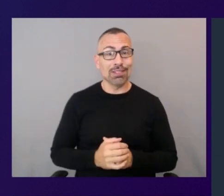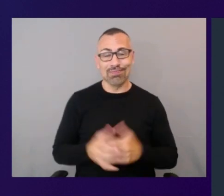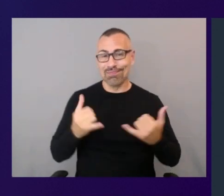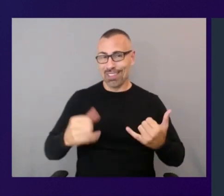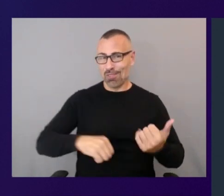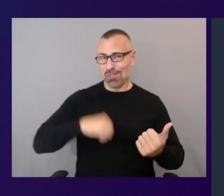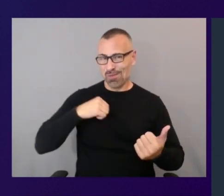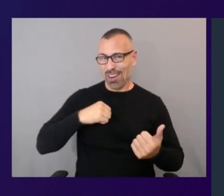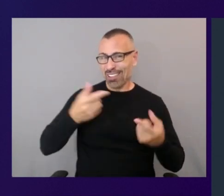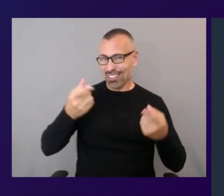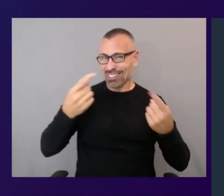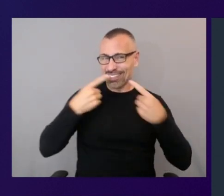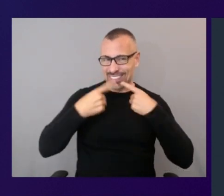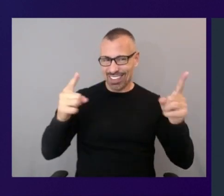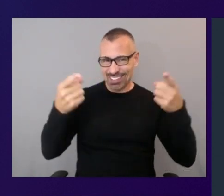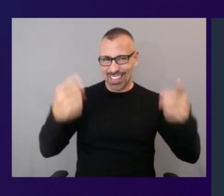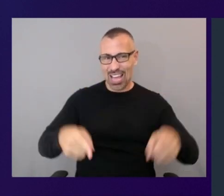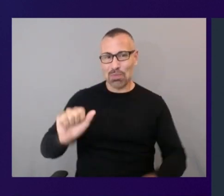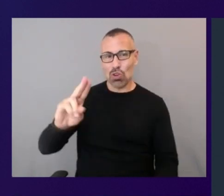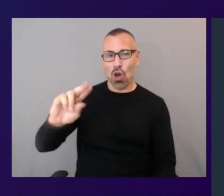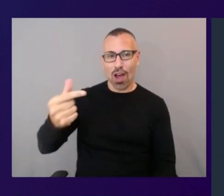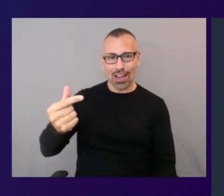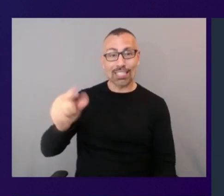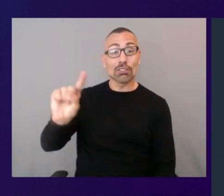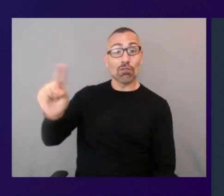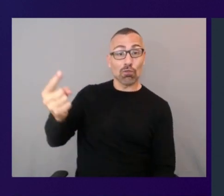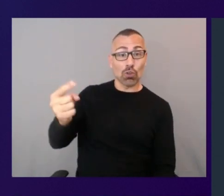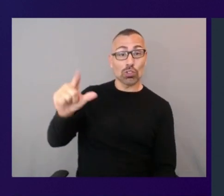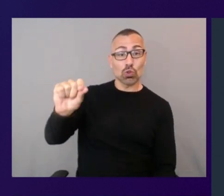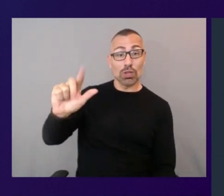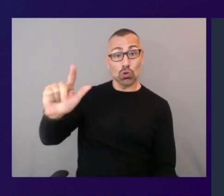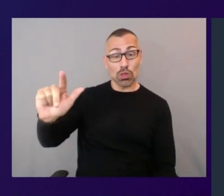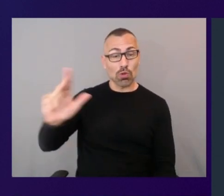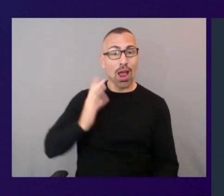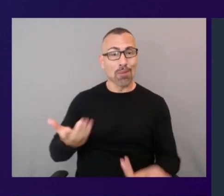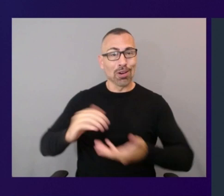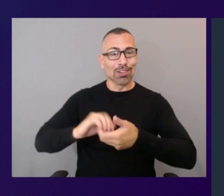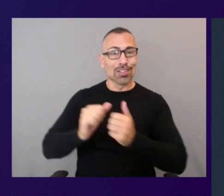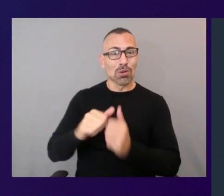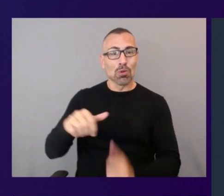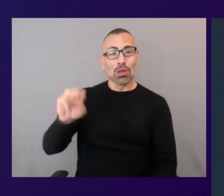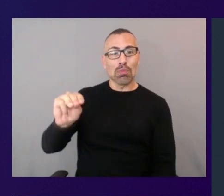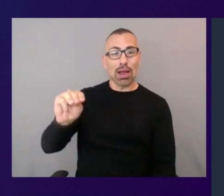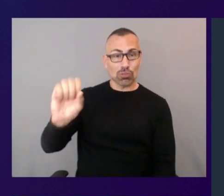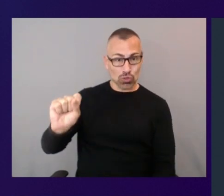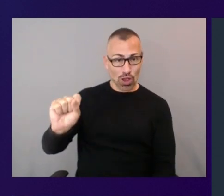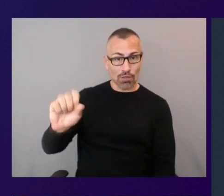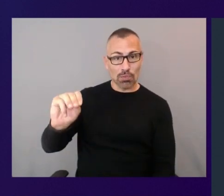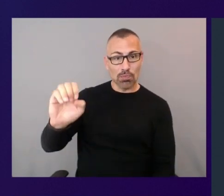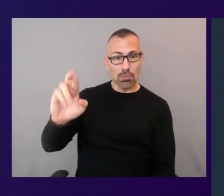our collaboration with Microsoft for allowing customers to do bring your own license for Microsoft